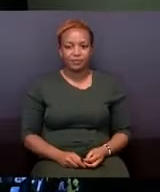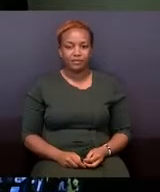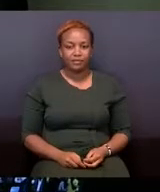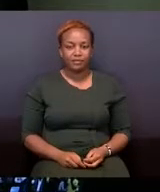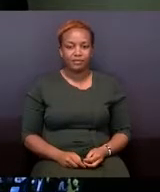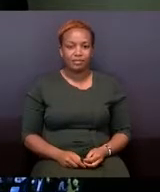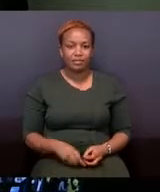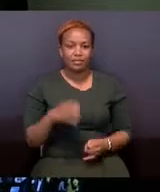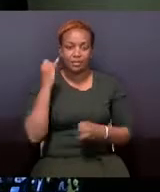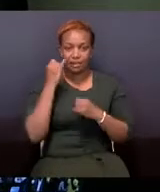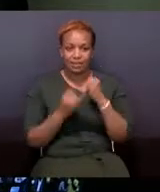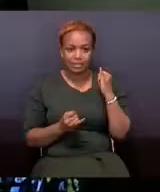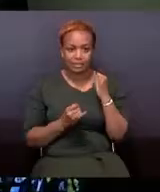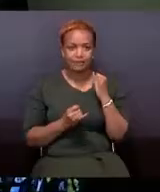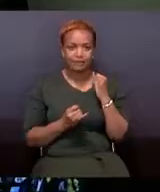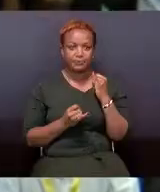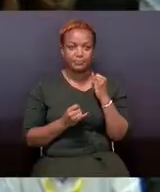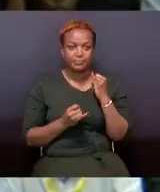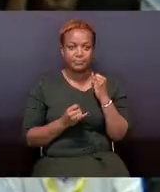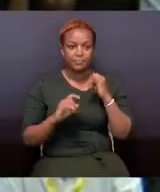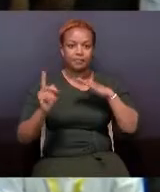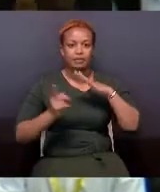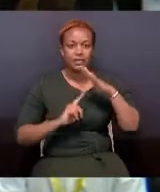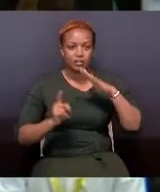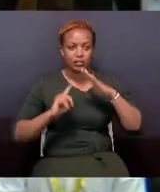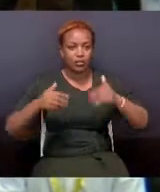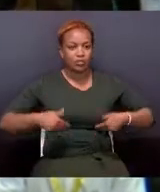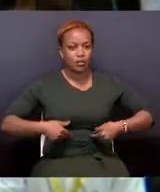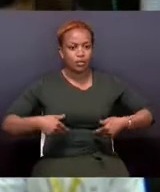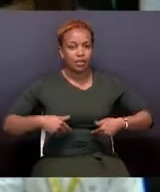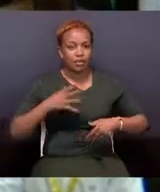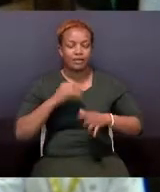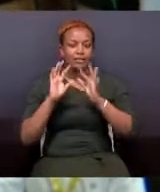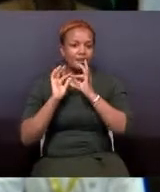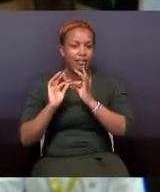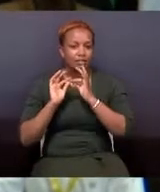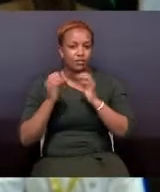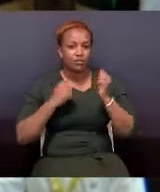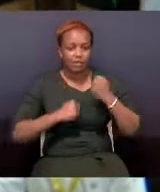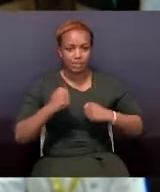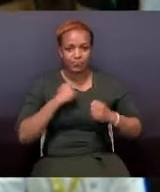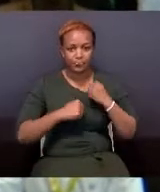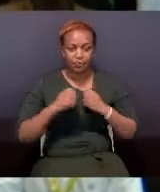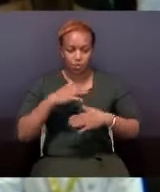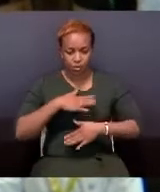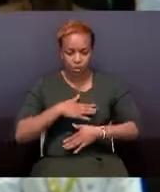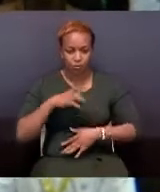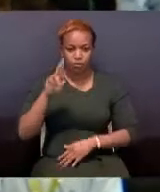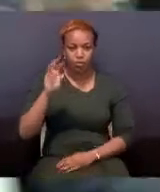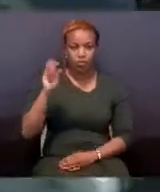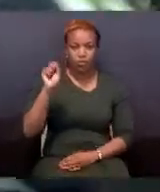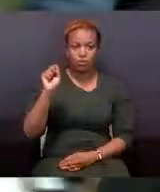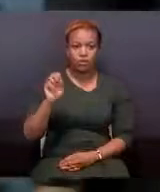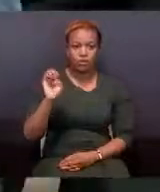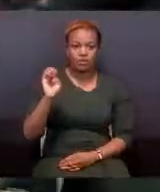And last but in no means least, the Minister of Youth and Culture of Rwanda, Honorable Rosemary Mbabazi.